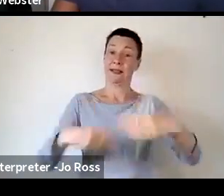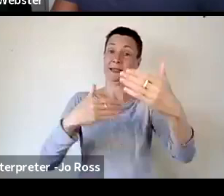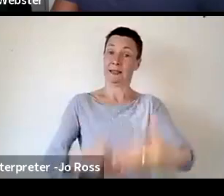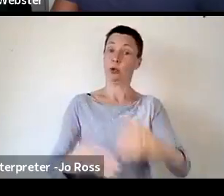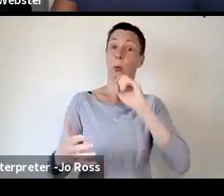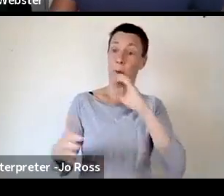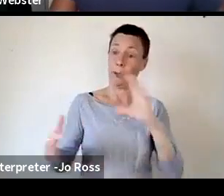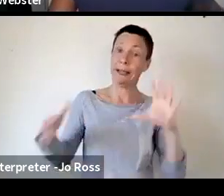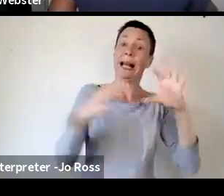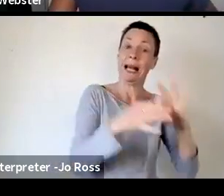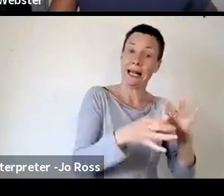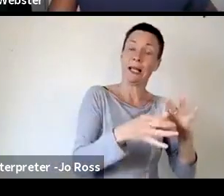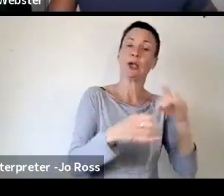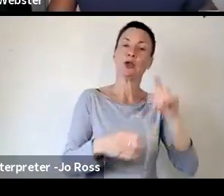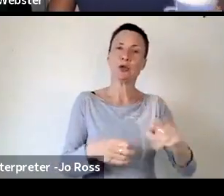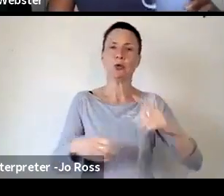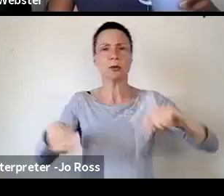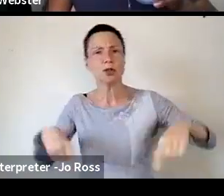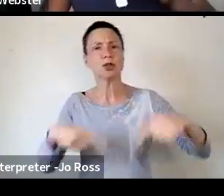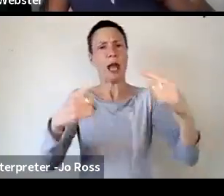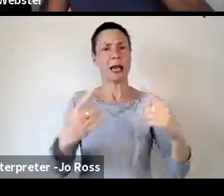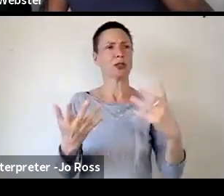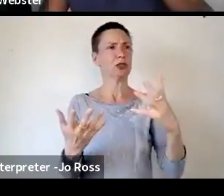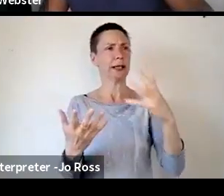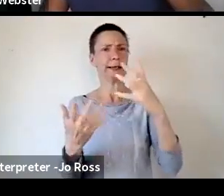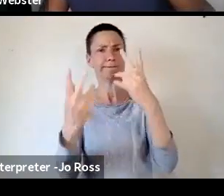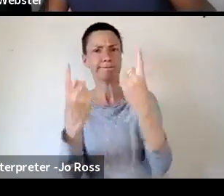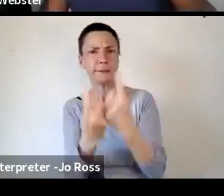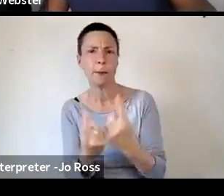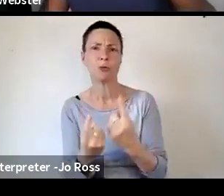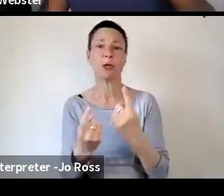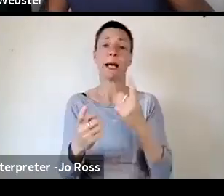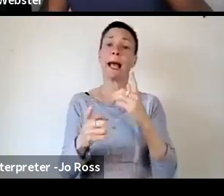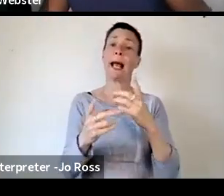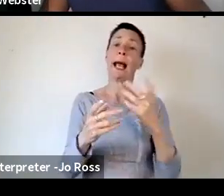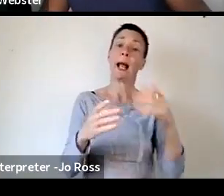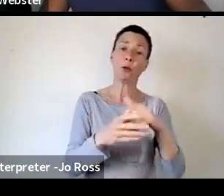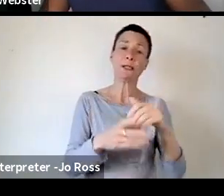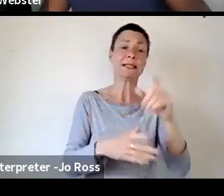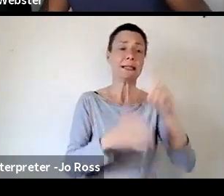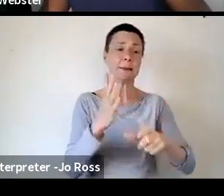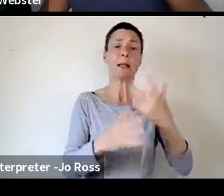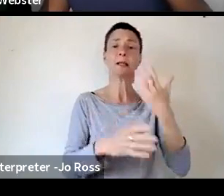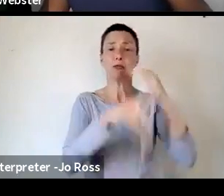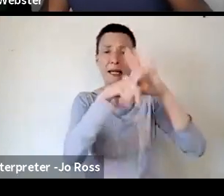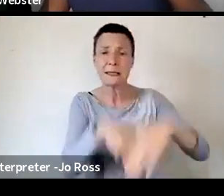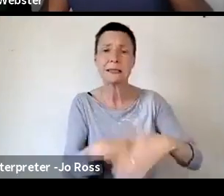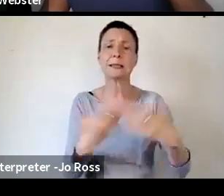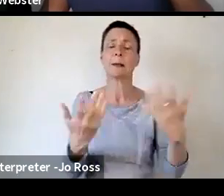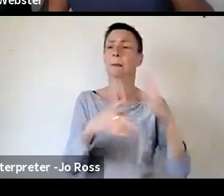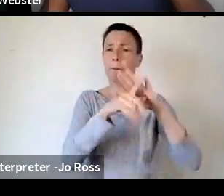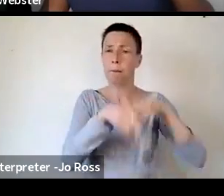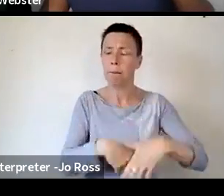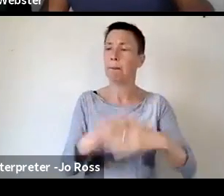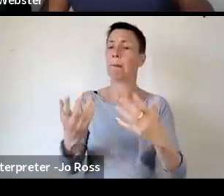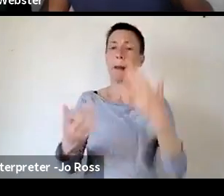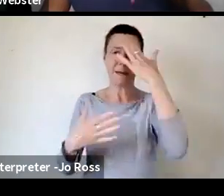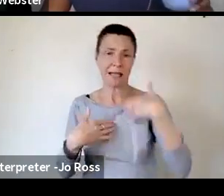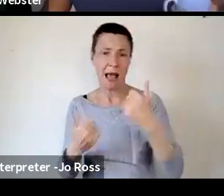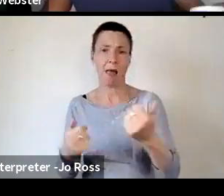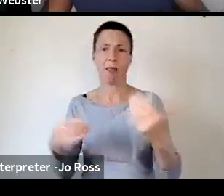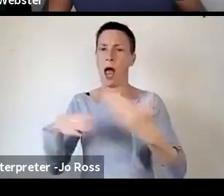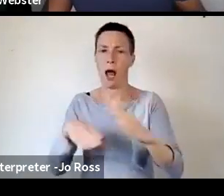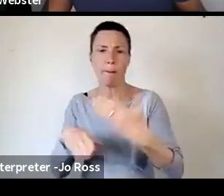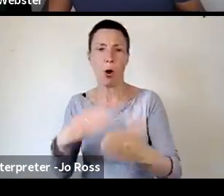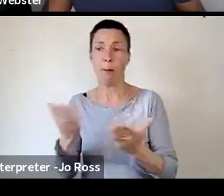be linked to challenging subject matters, including racism, disability, mental health and unemployment during